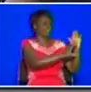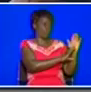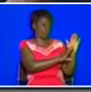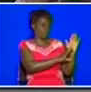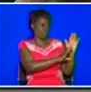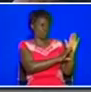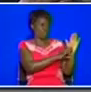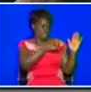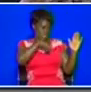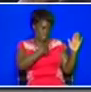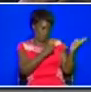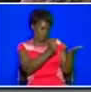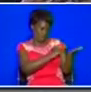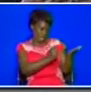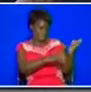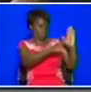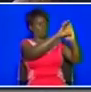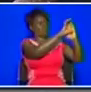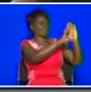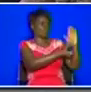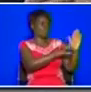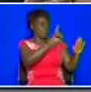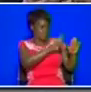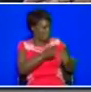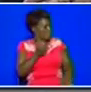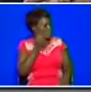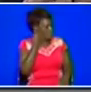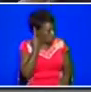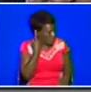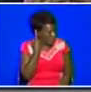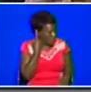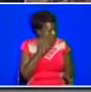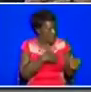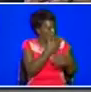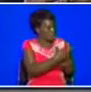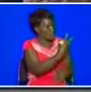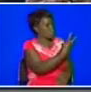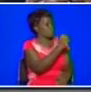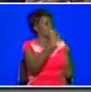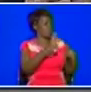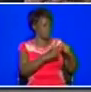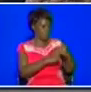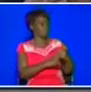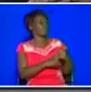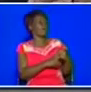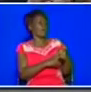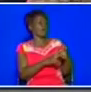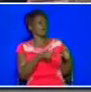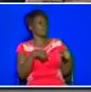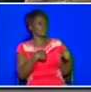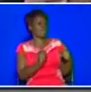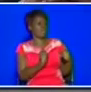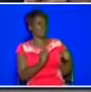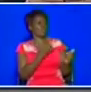we wrote this constitution when we realized, after the 2007 election, that we are